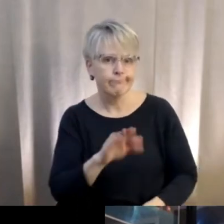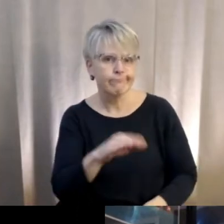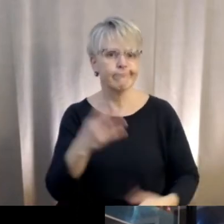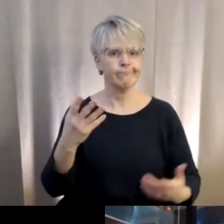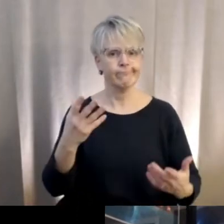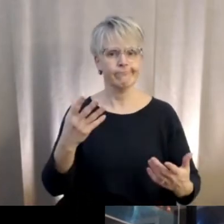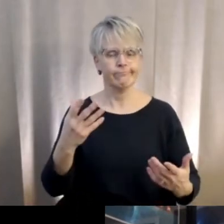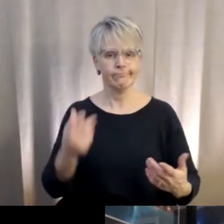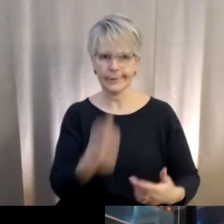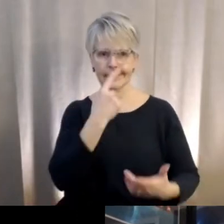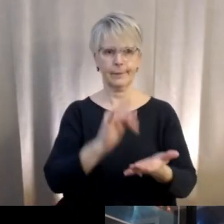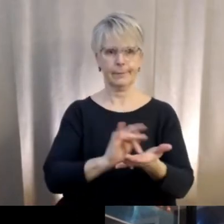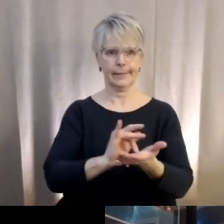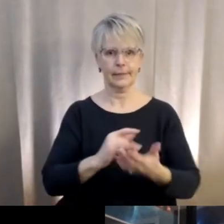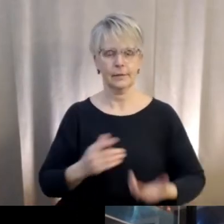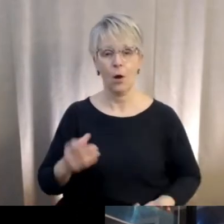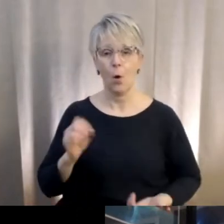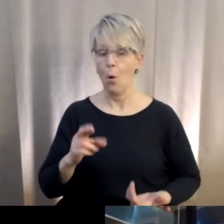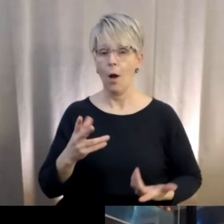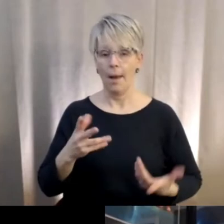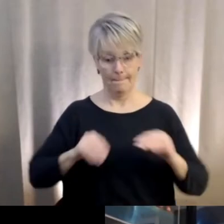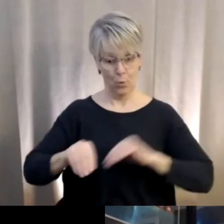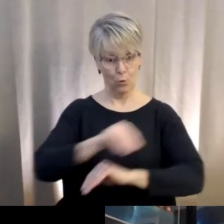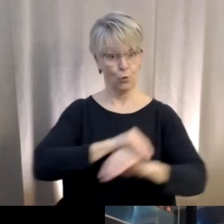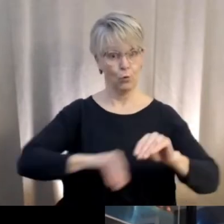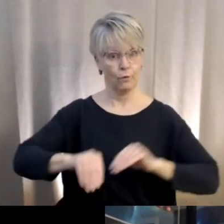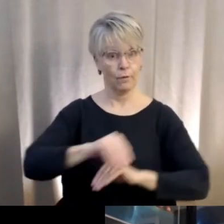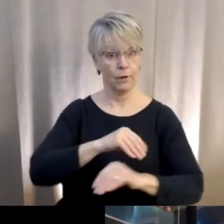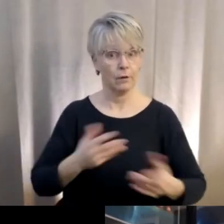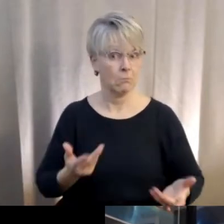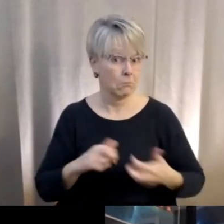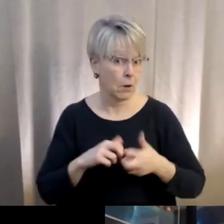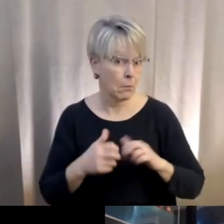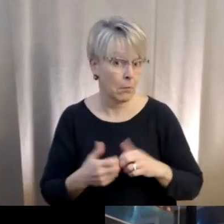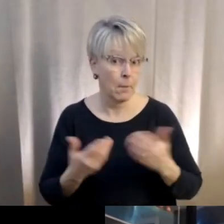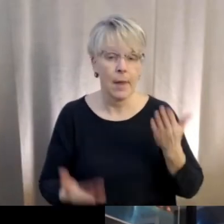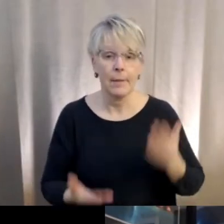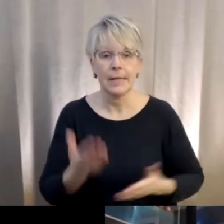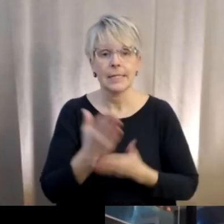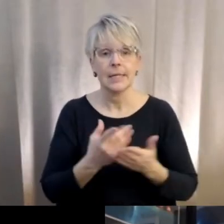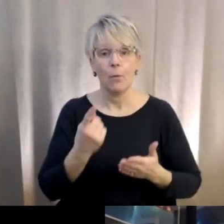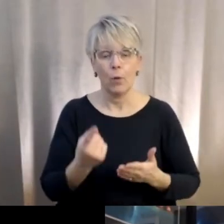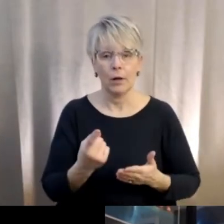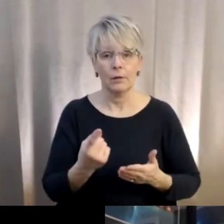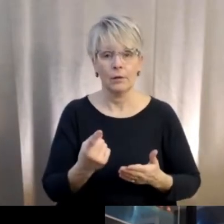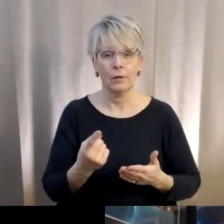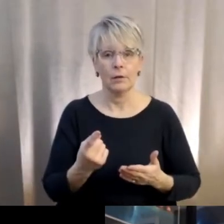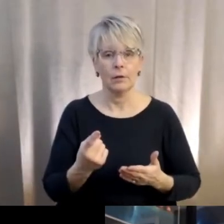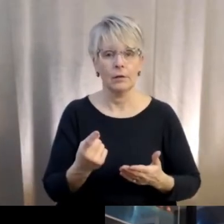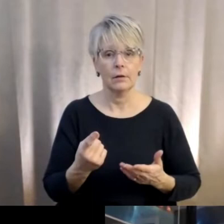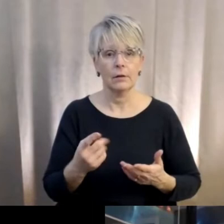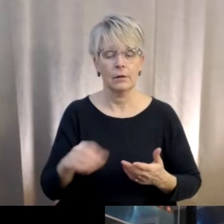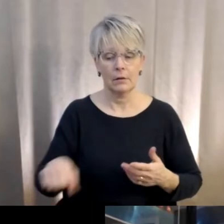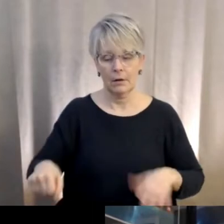medications. It could be mobility, right? Where, you know, someone is putting some weight on a dog's